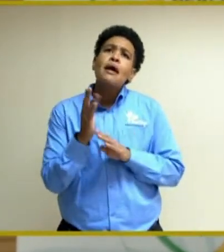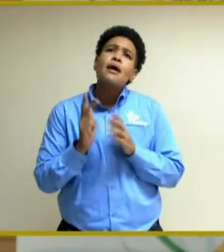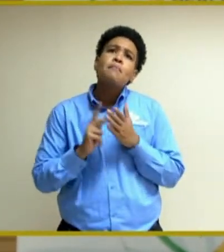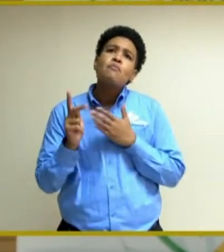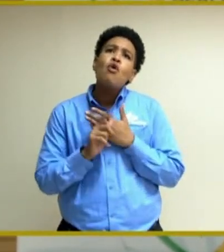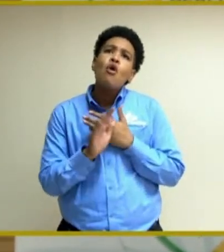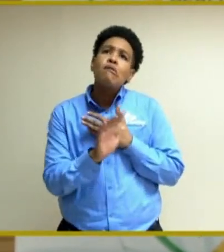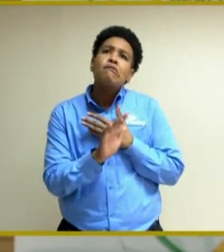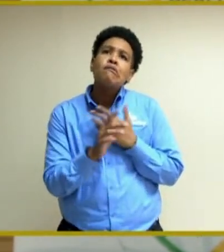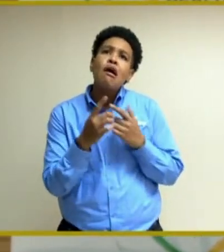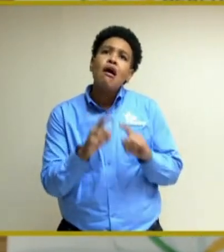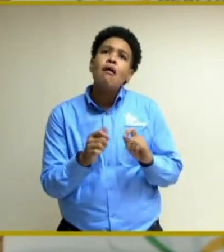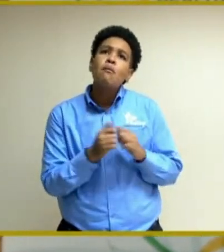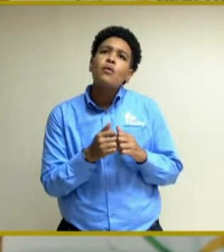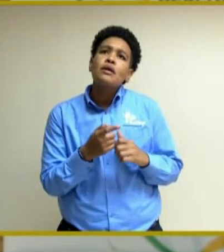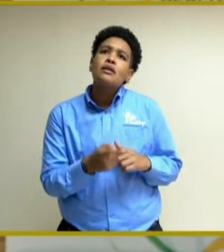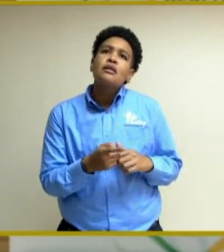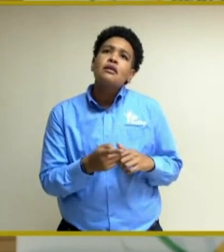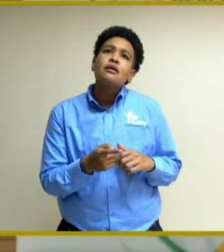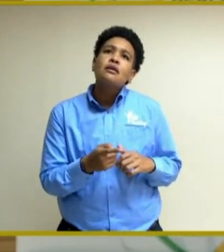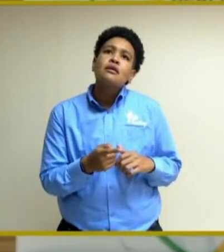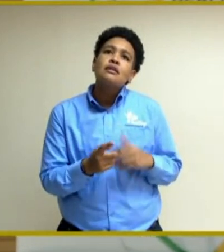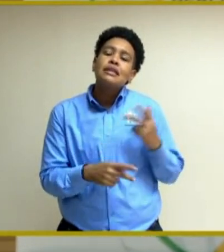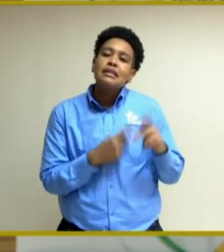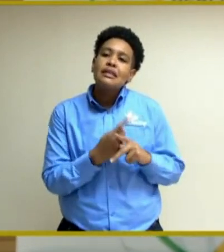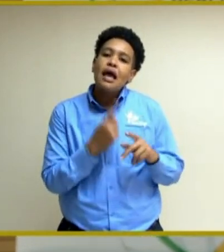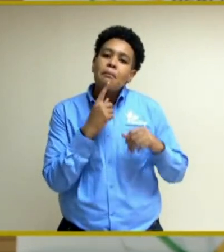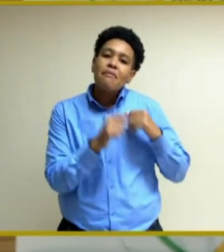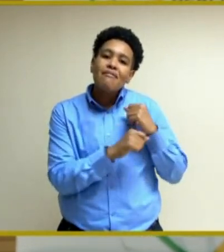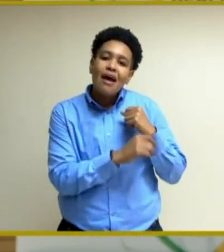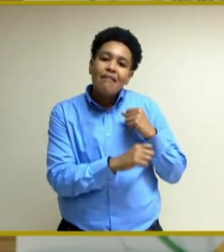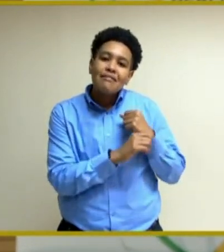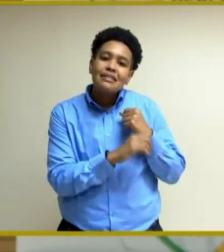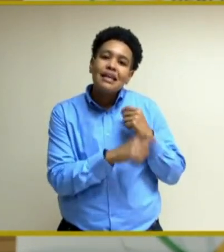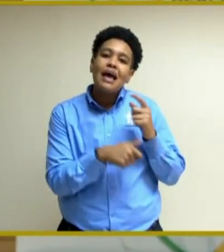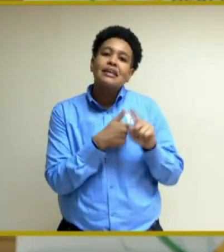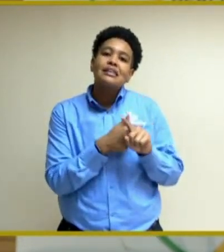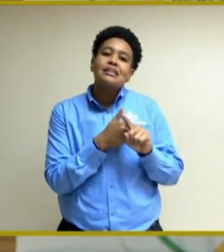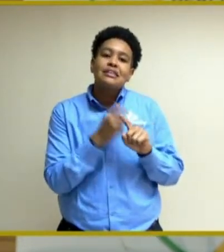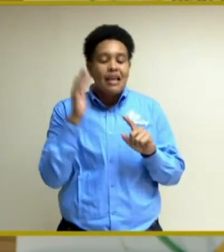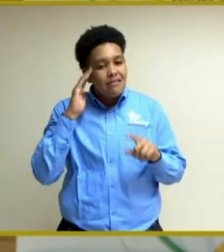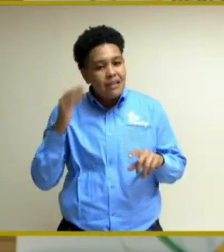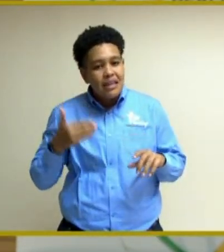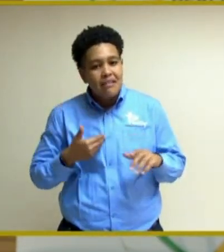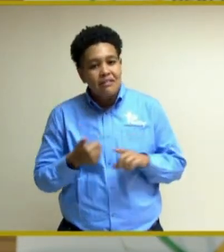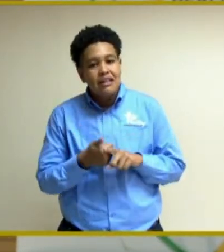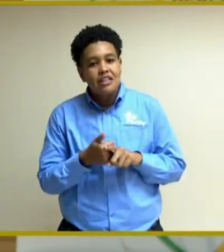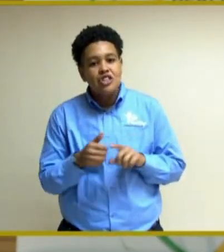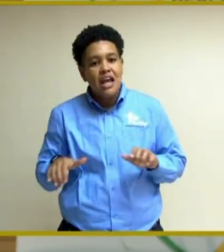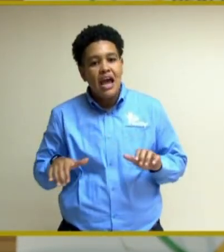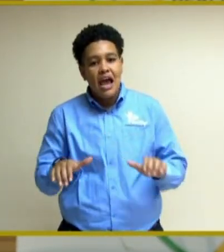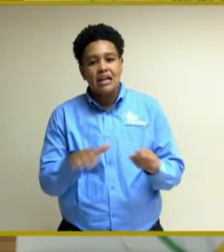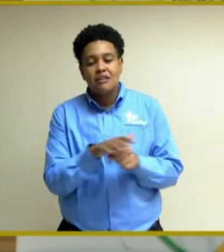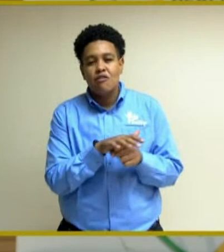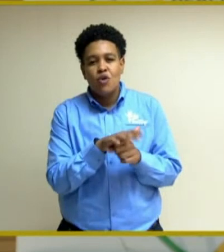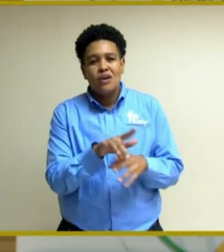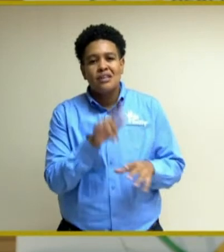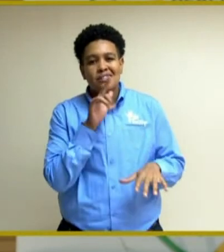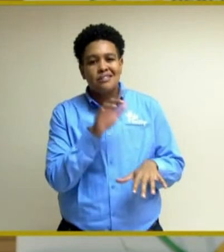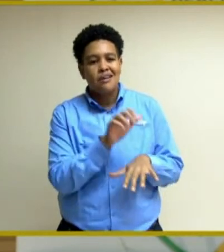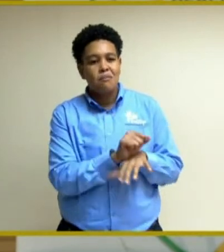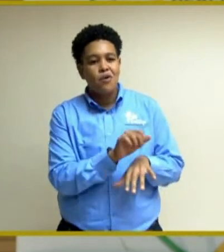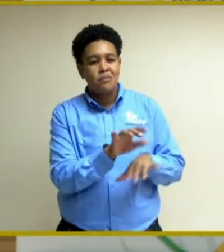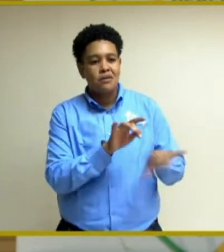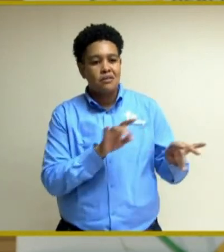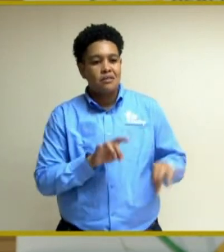program with the sort of advertising, the invitations, the active sites, the appointment setting and